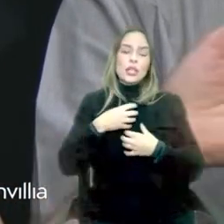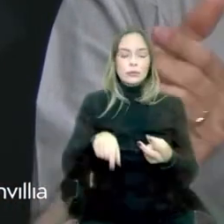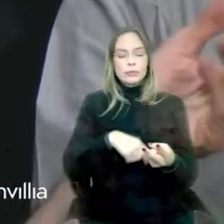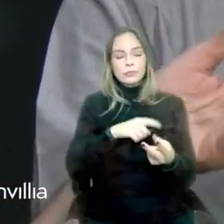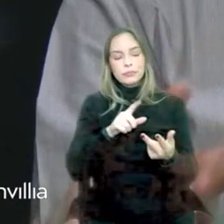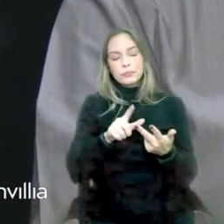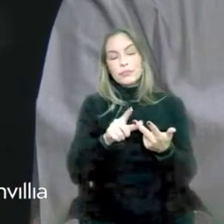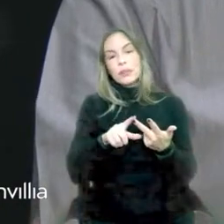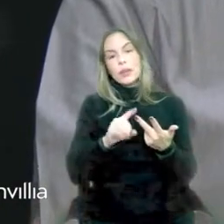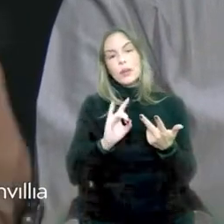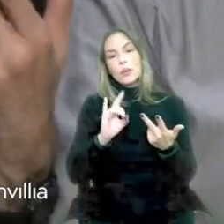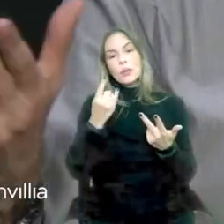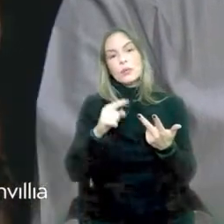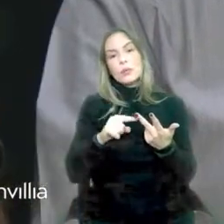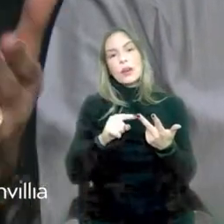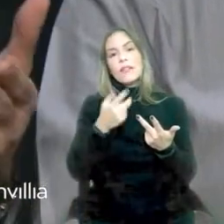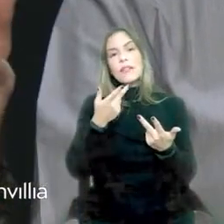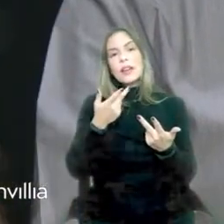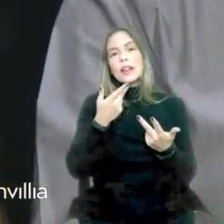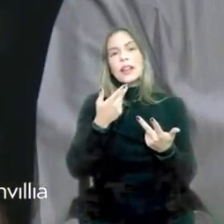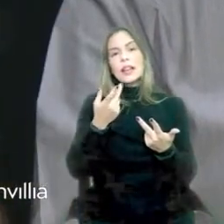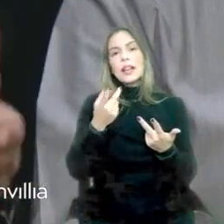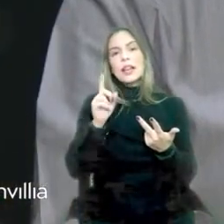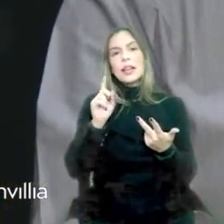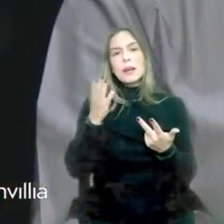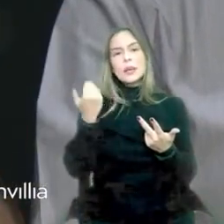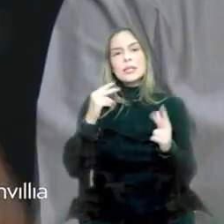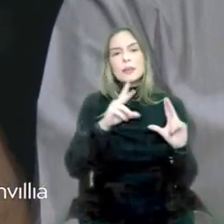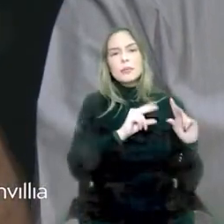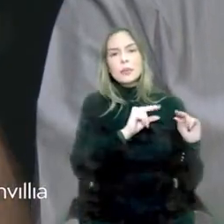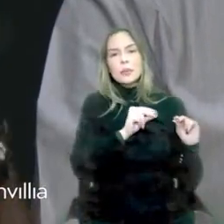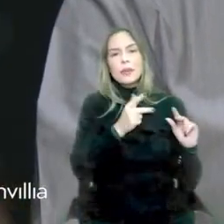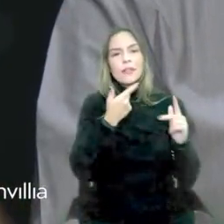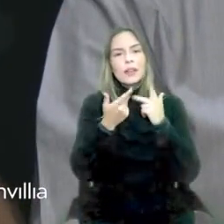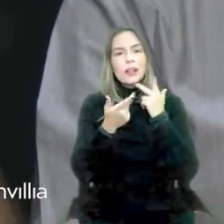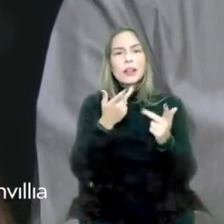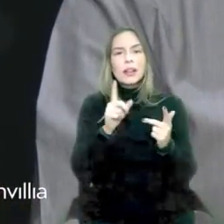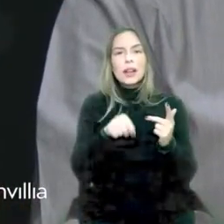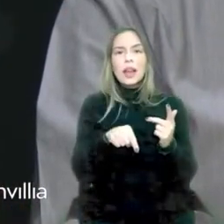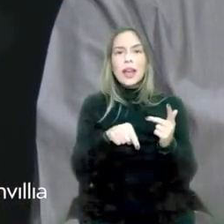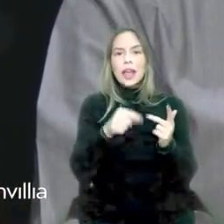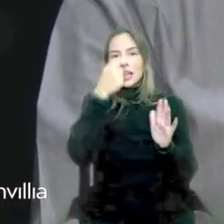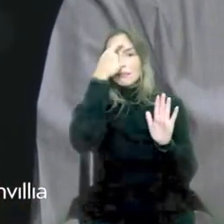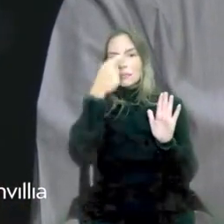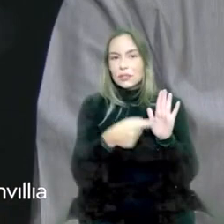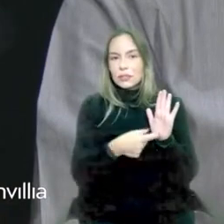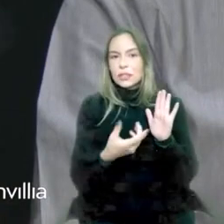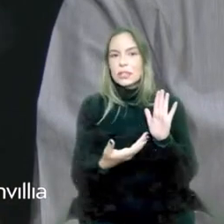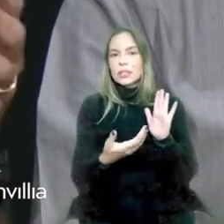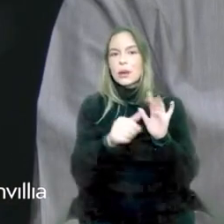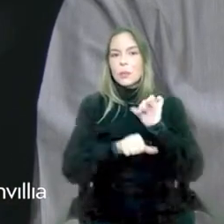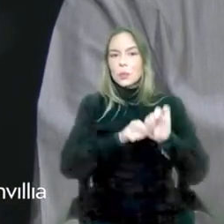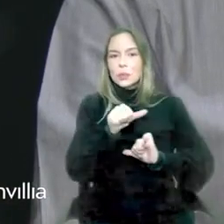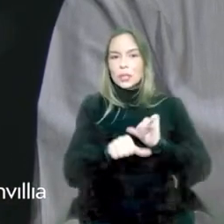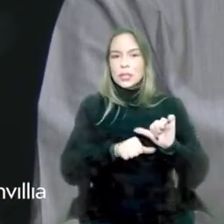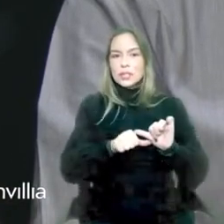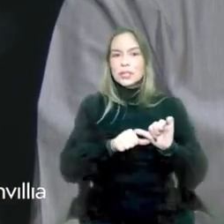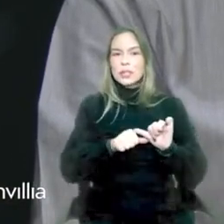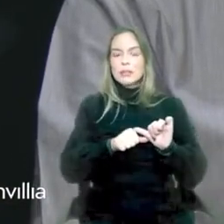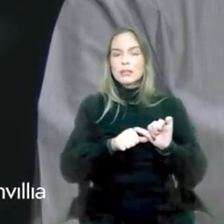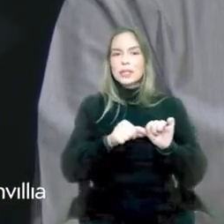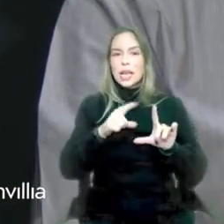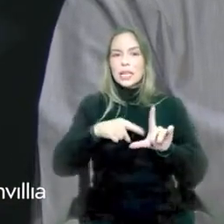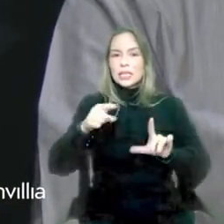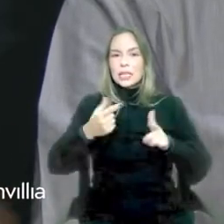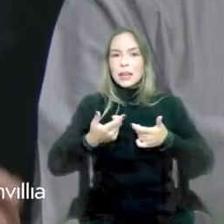talking, just like you guys mentioned, we're talking about artificial intelligence, changes, scales, but the data.